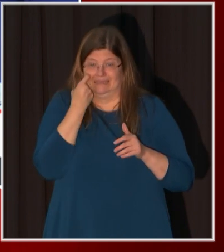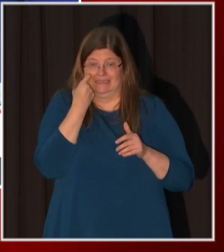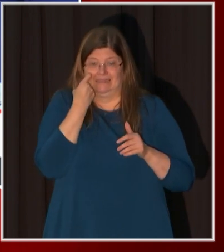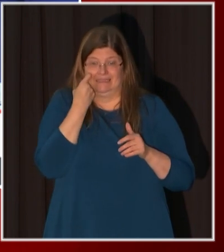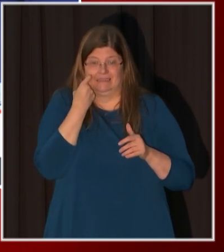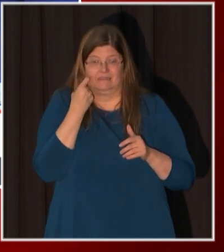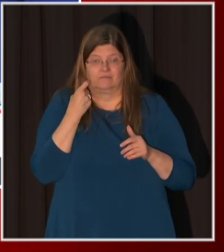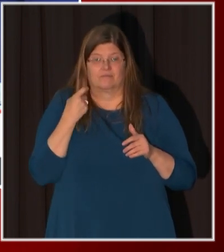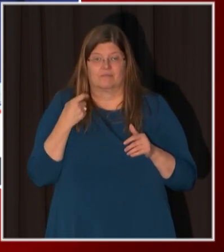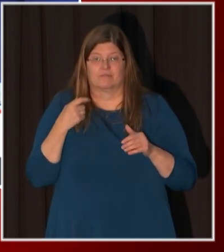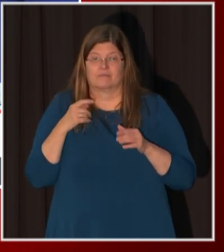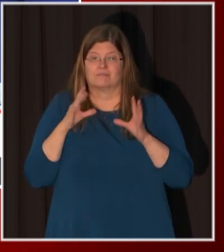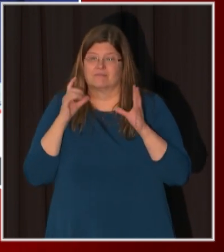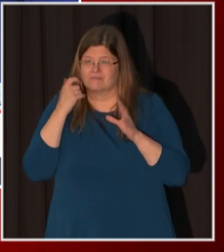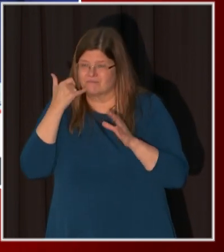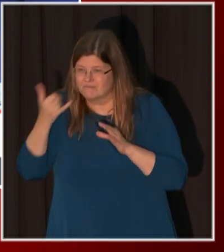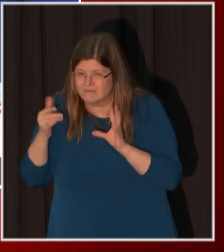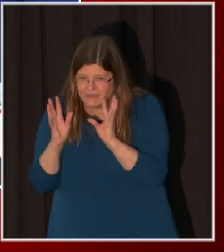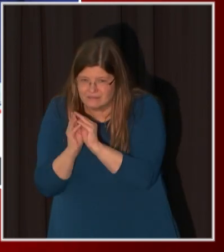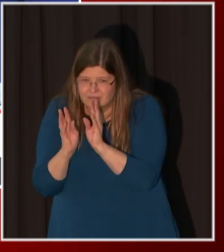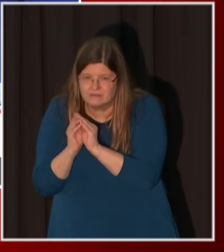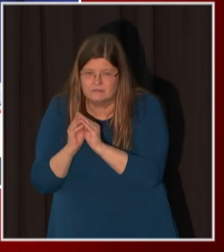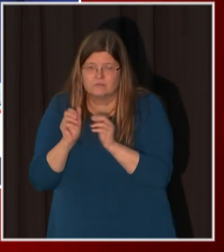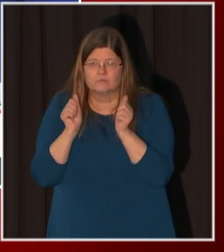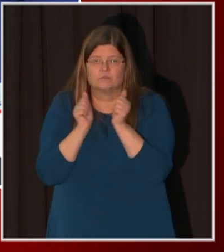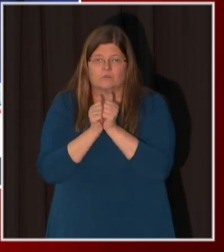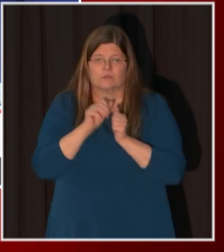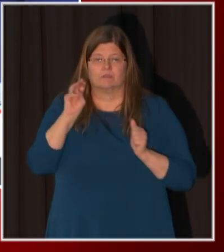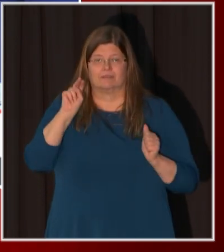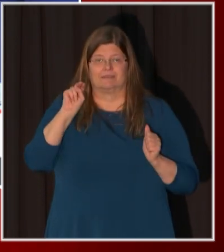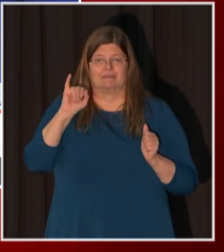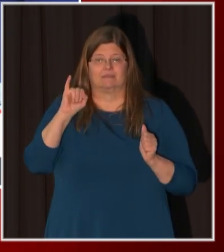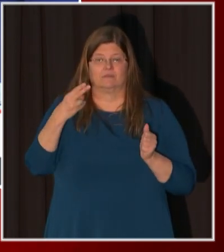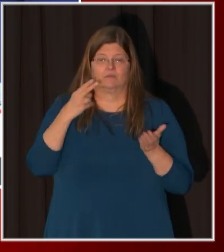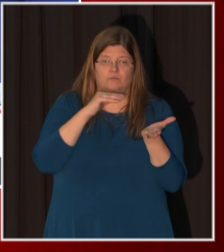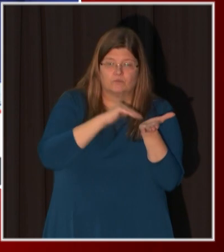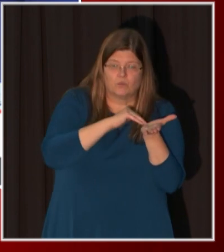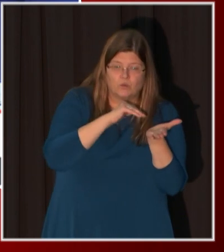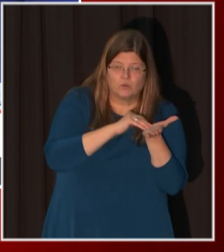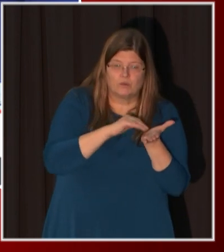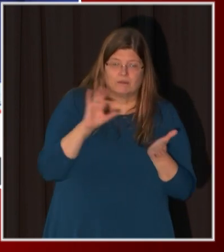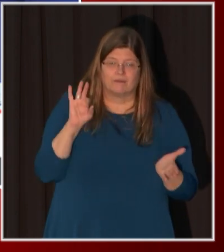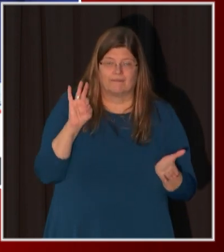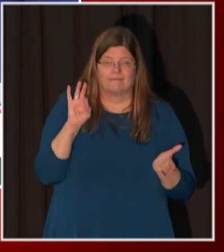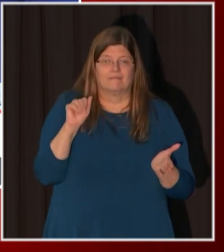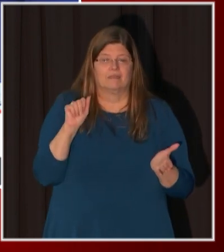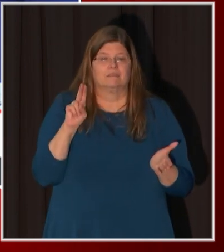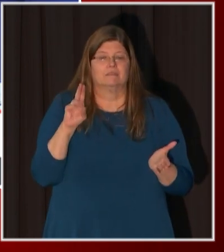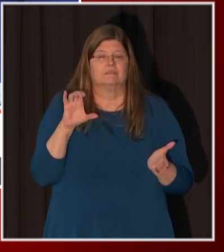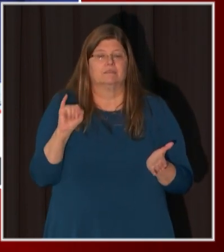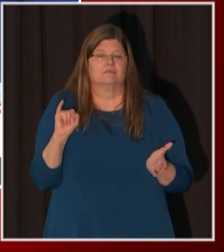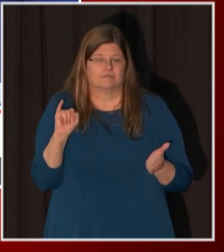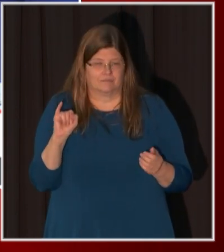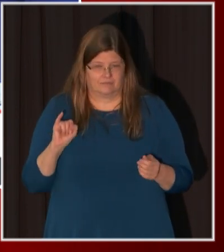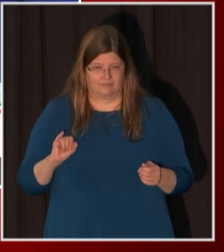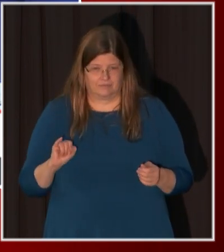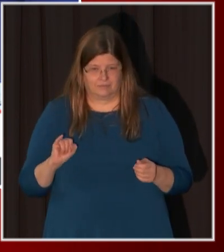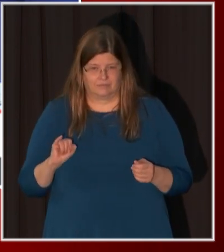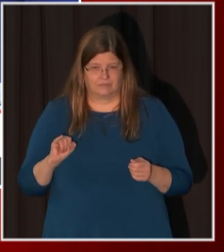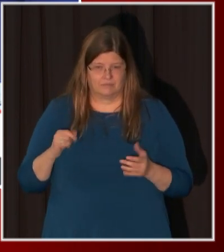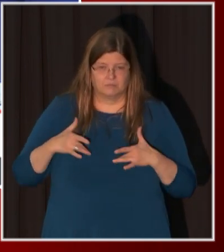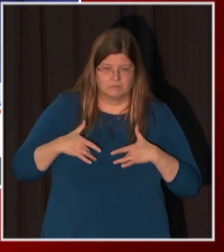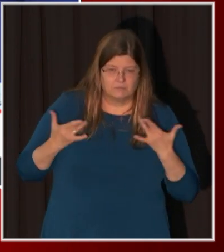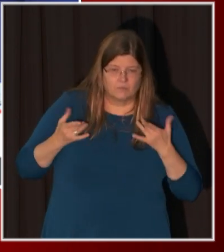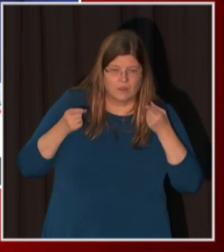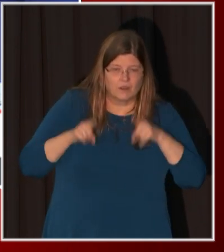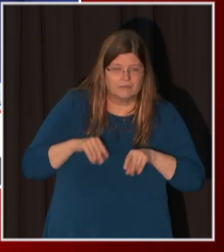with Dr. Fauci talking about what's happening on the ground in DC and getting any additional feedback.